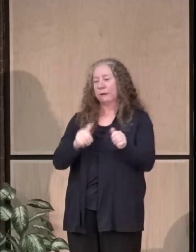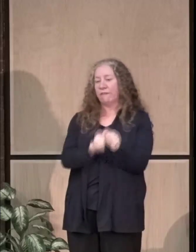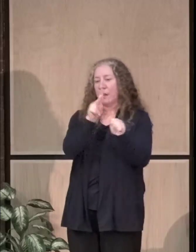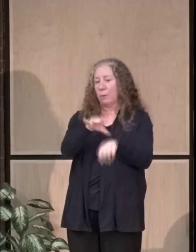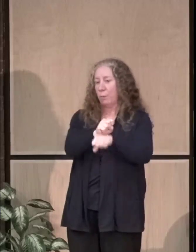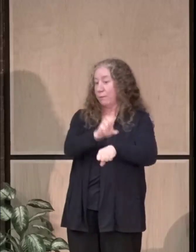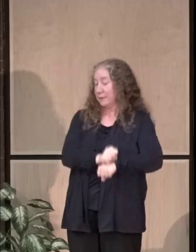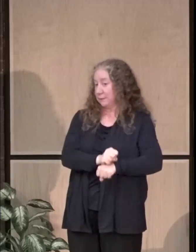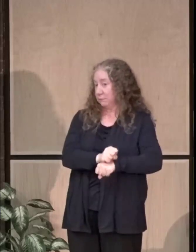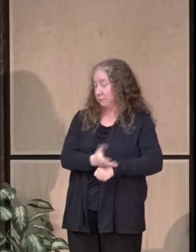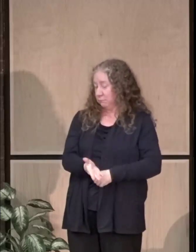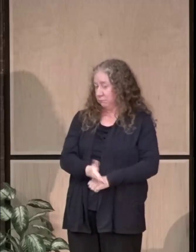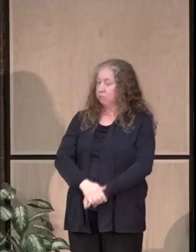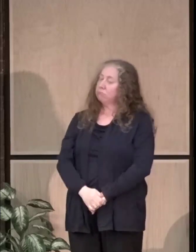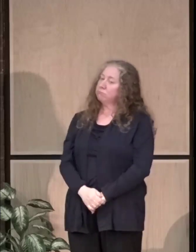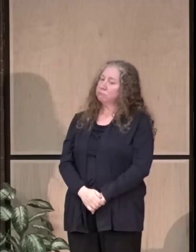appointments?